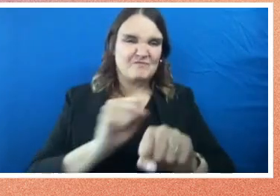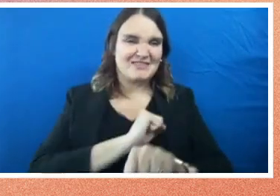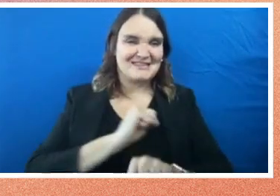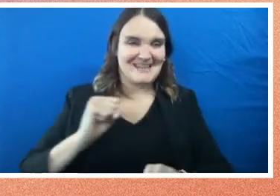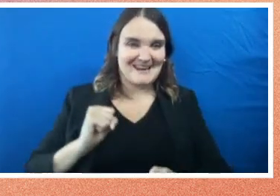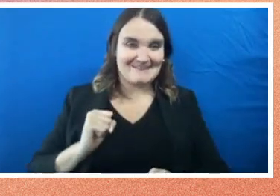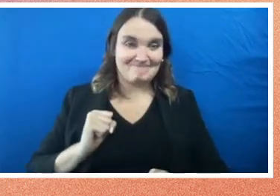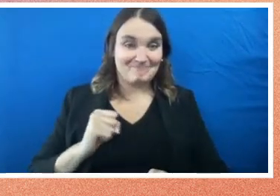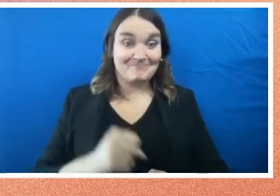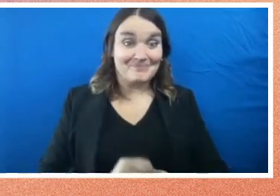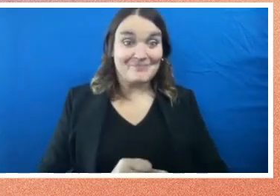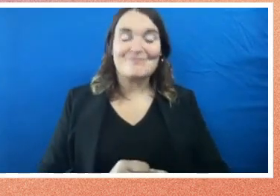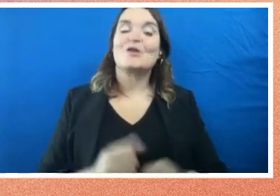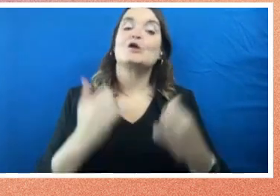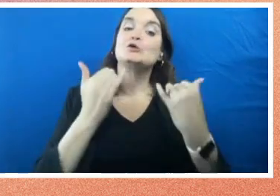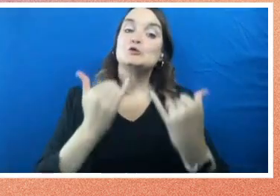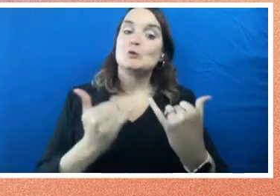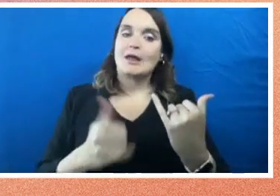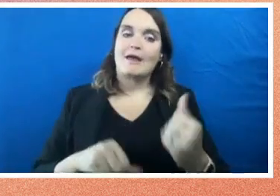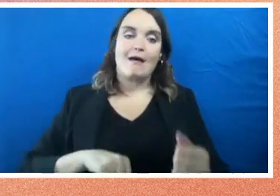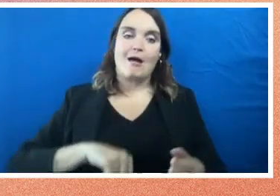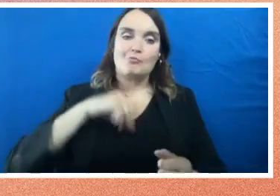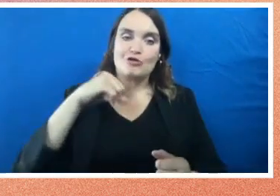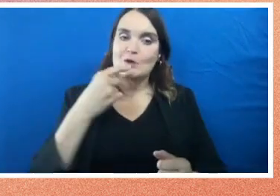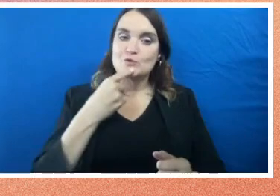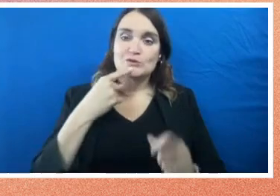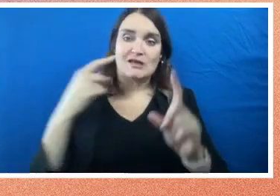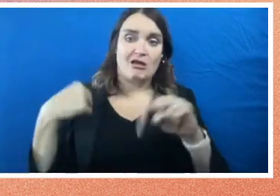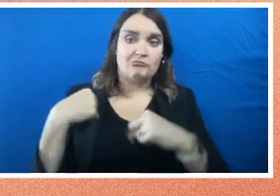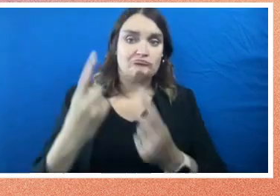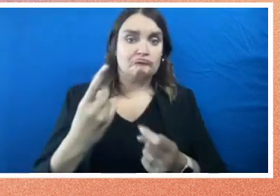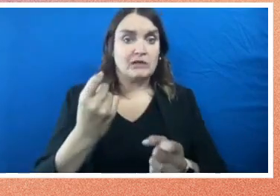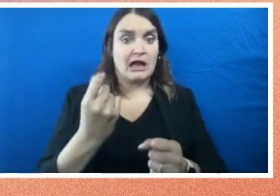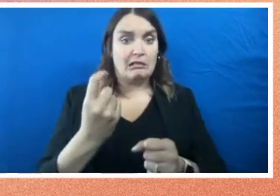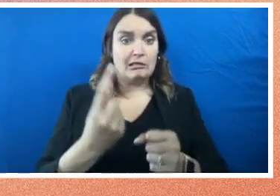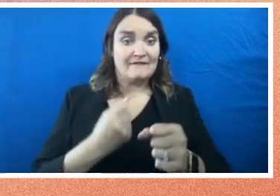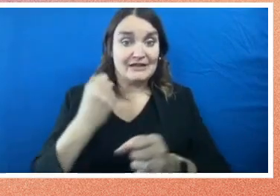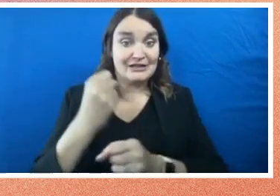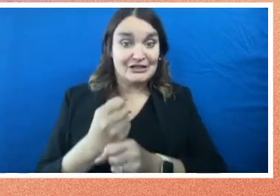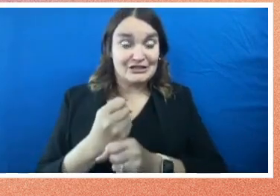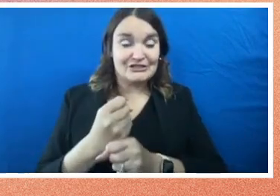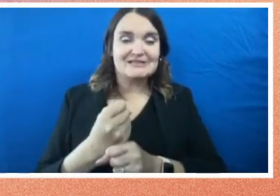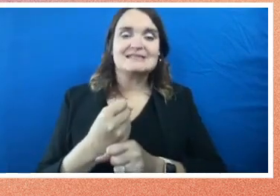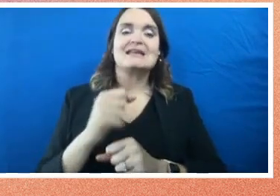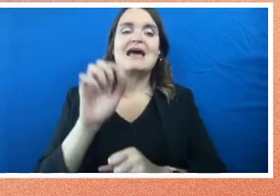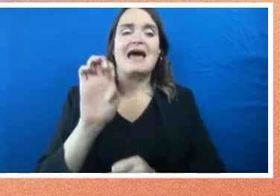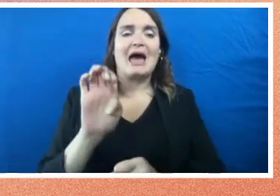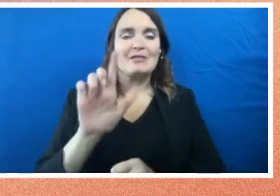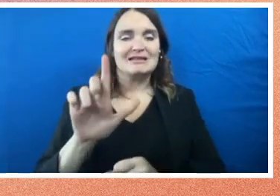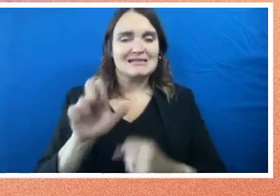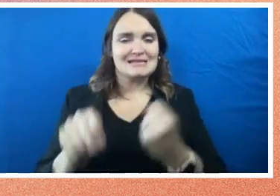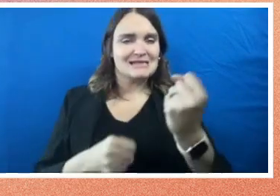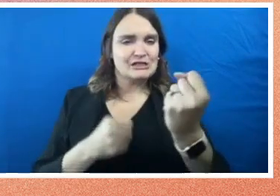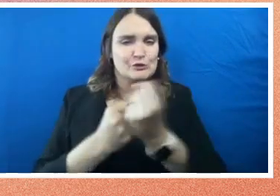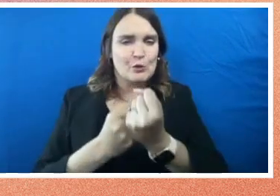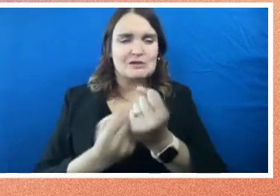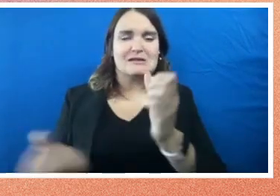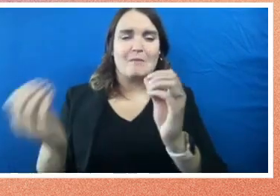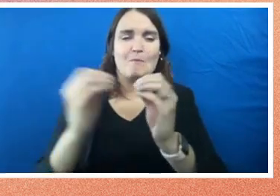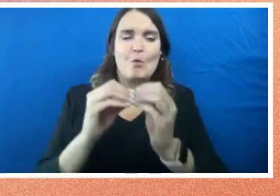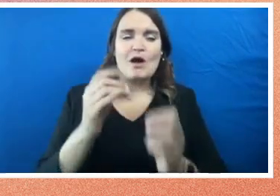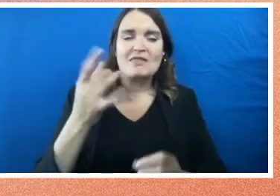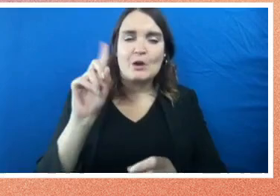Today, I'm proud to say that over the past 11 years, Emily's List endorsed more than 1,800